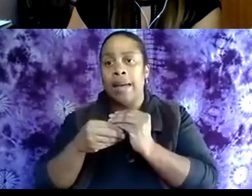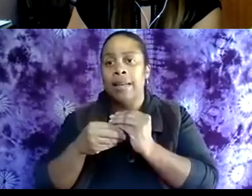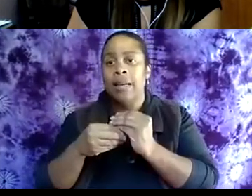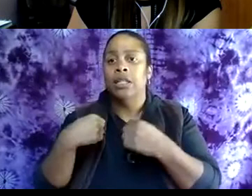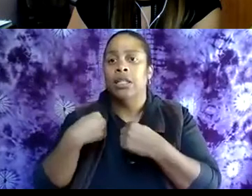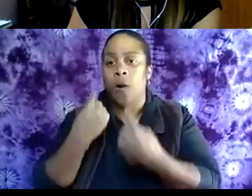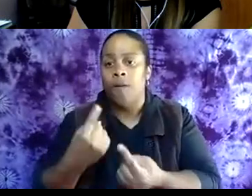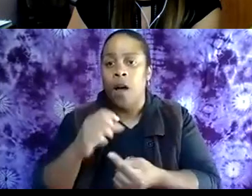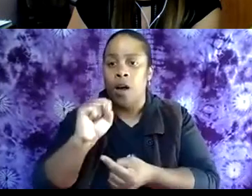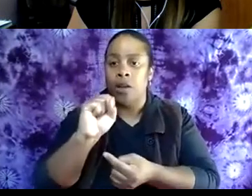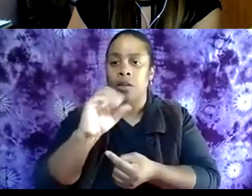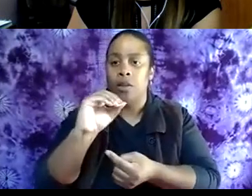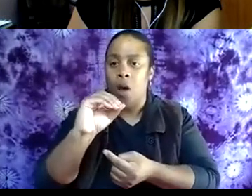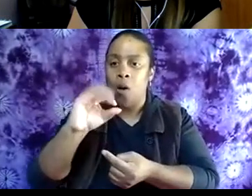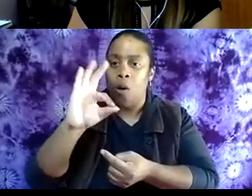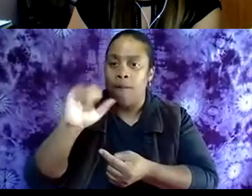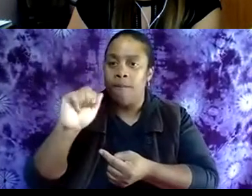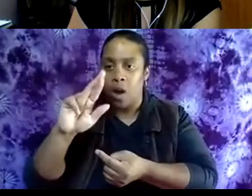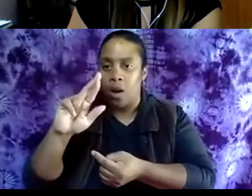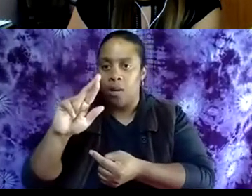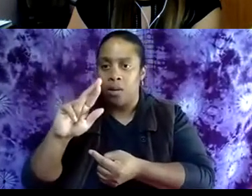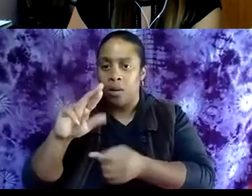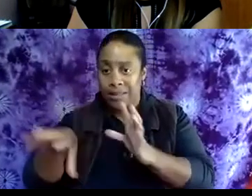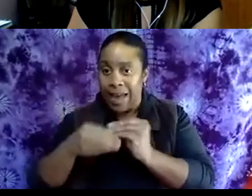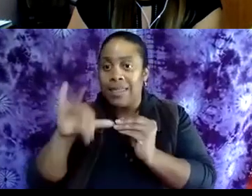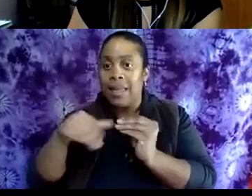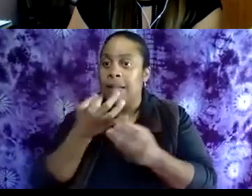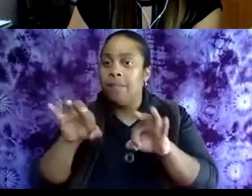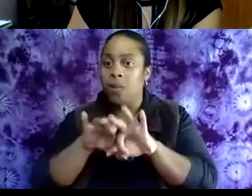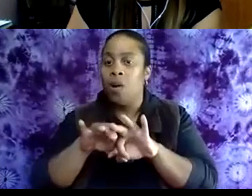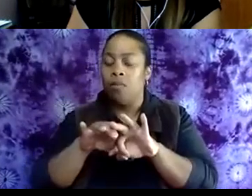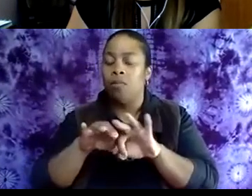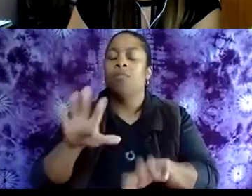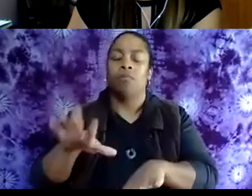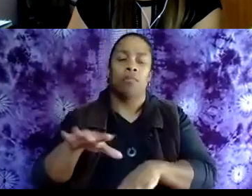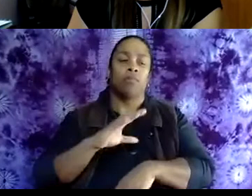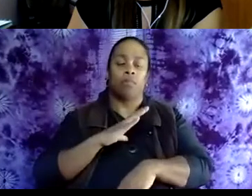that from earlier It's okay. Meeting. That's why we're here.